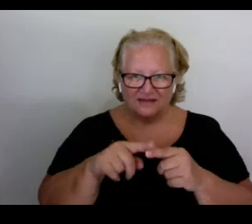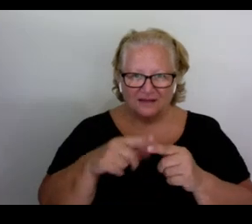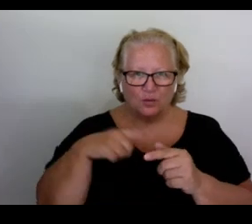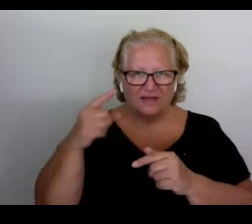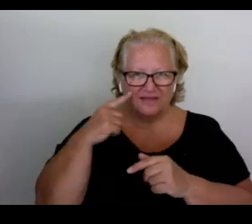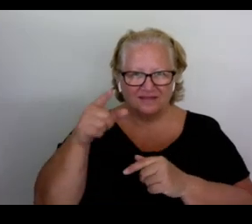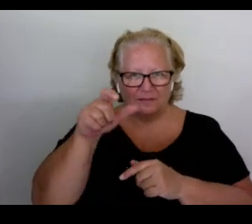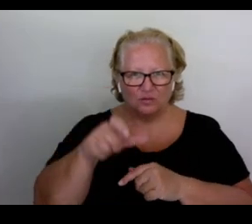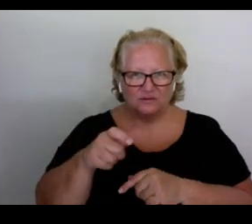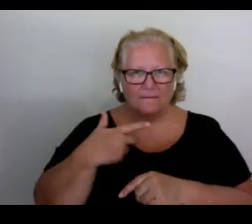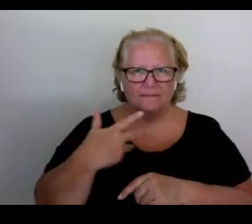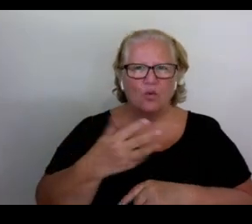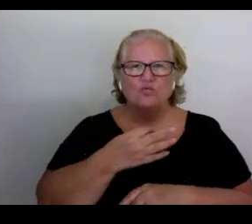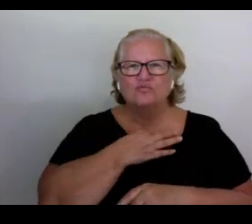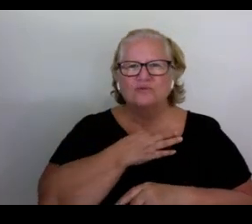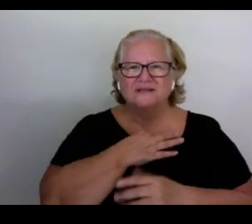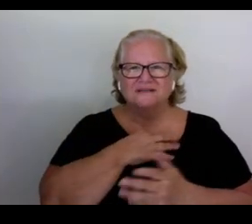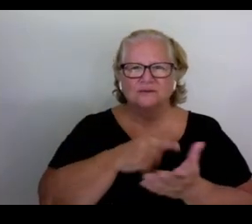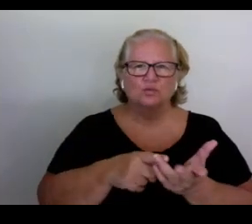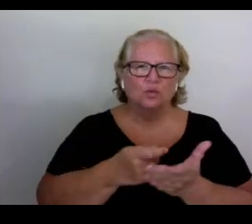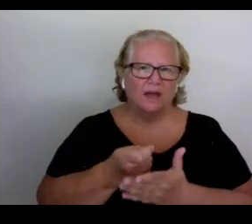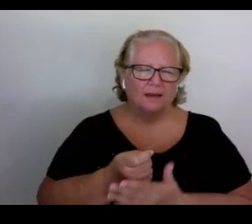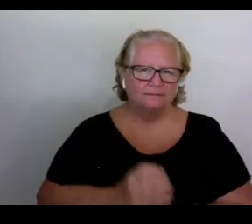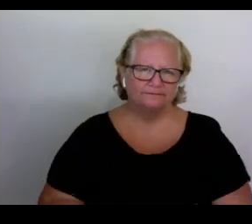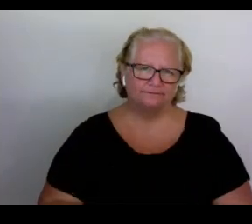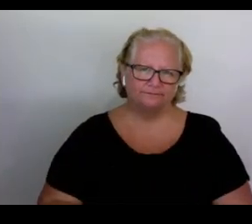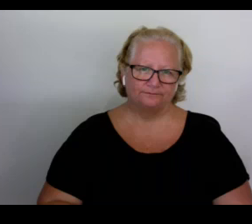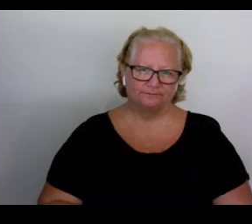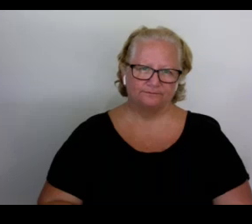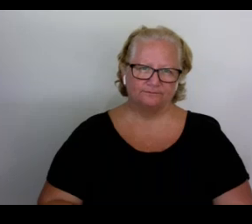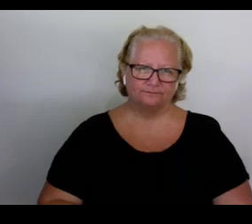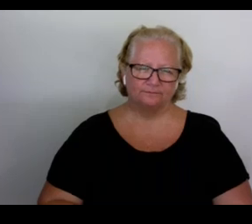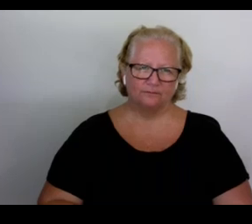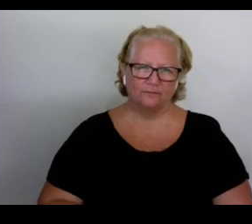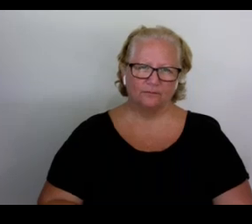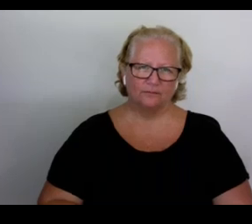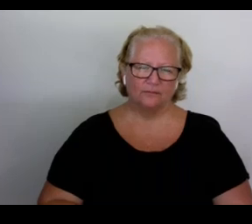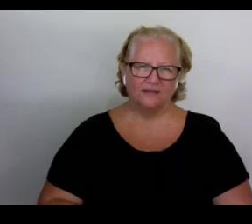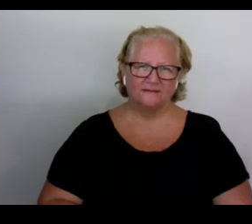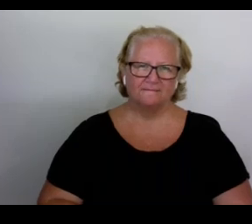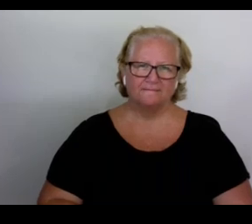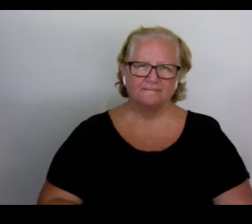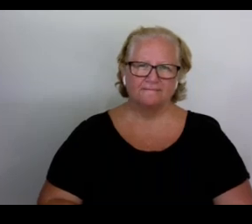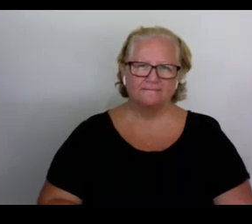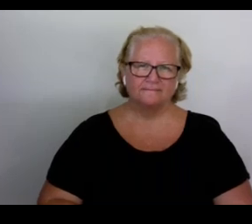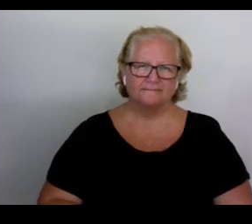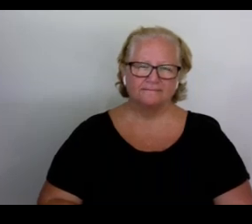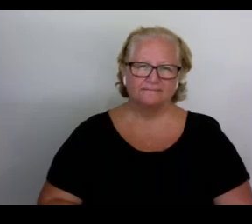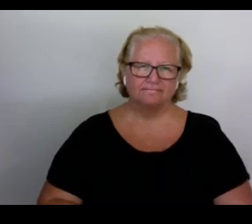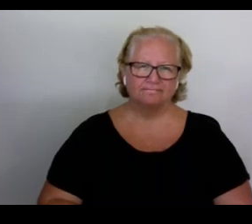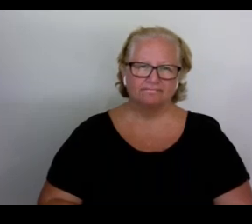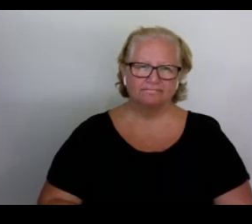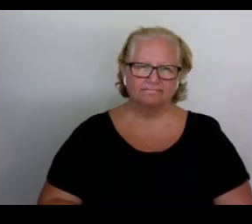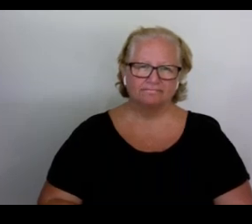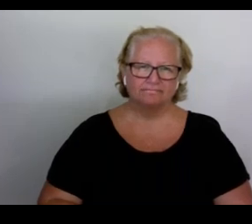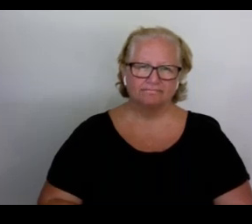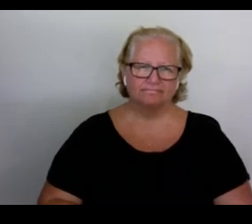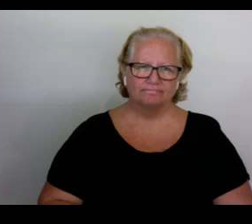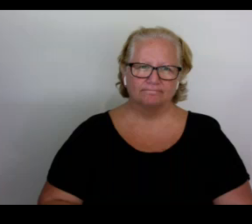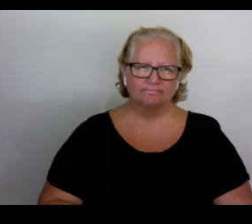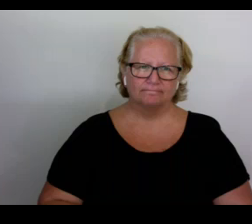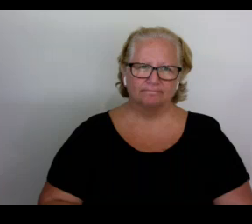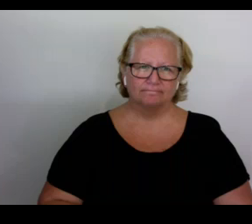greater risk of default. Okay. Usually where I see that play out rather than as a risk fee is they just get charged a